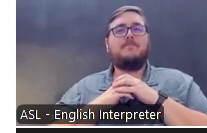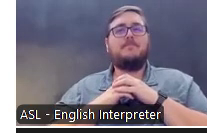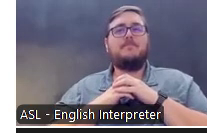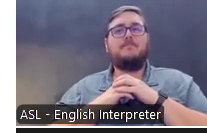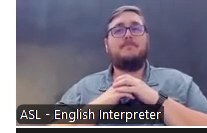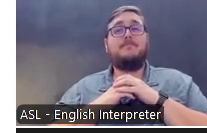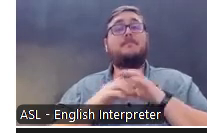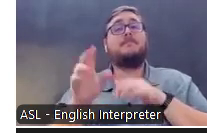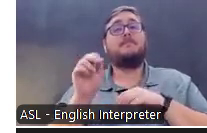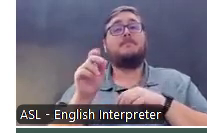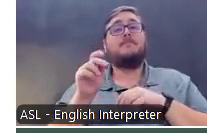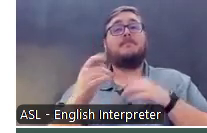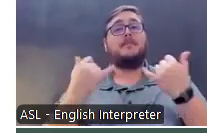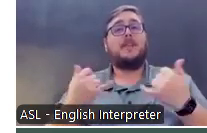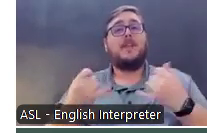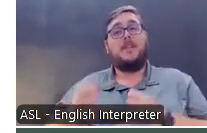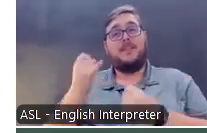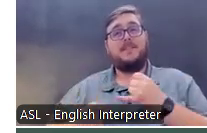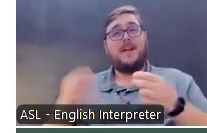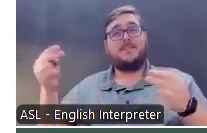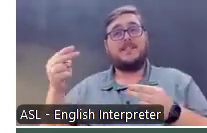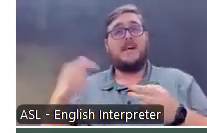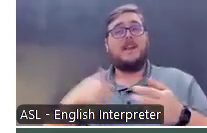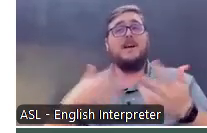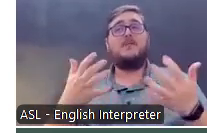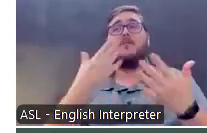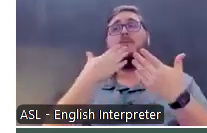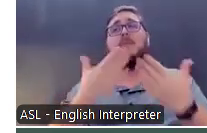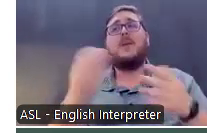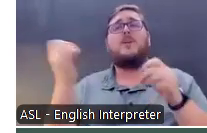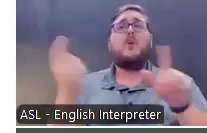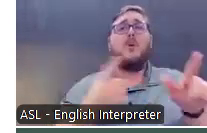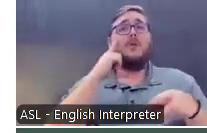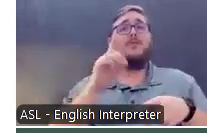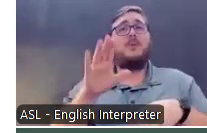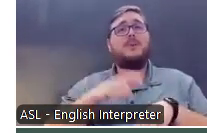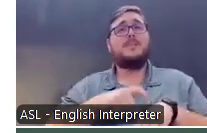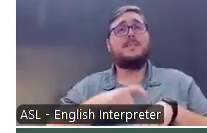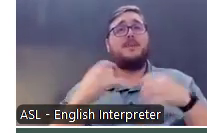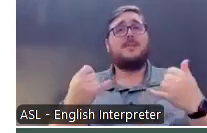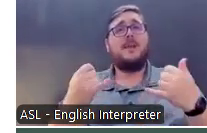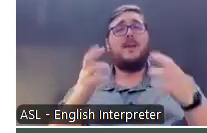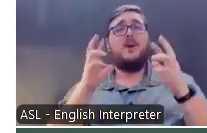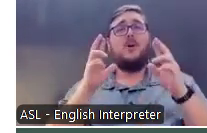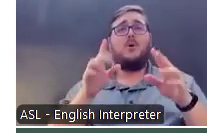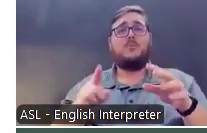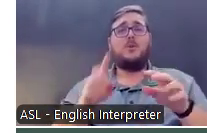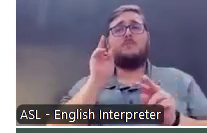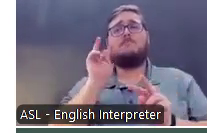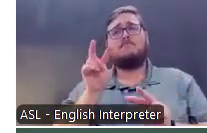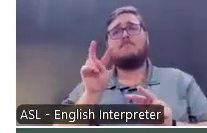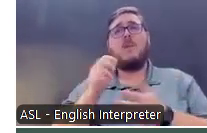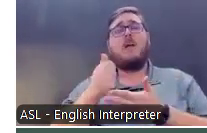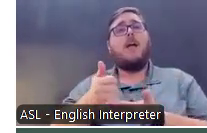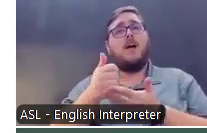All right, if we can go to the last slide. I just want to thank you all for your time today. I hope you found this presentation helpful,